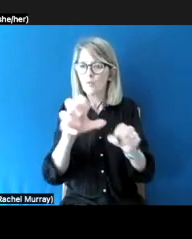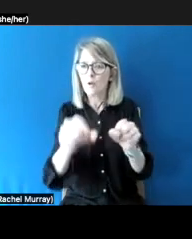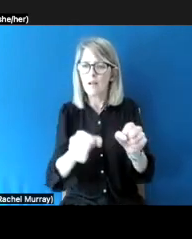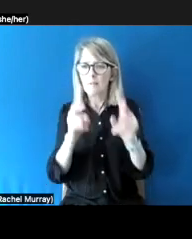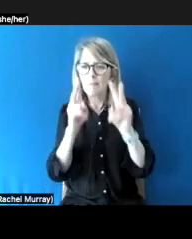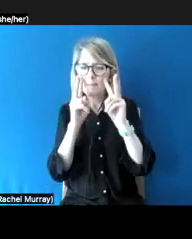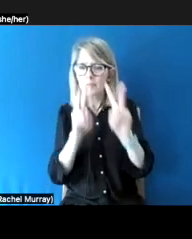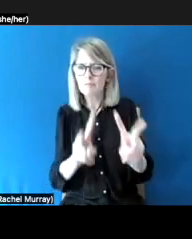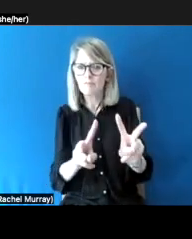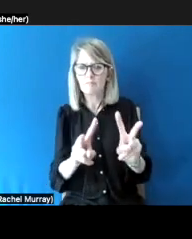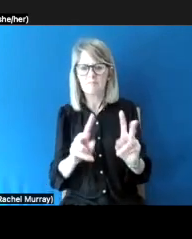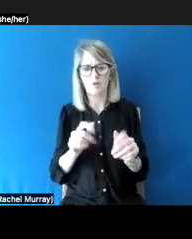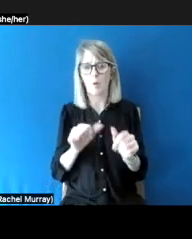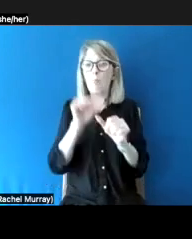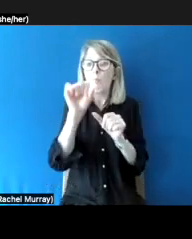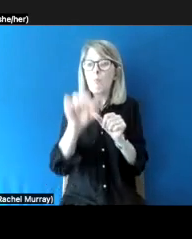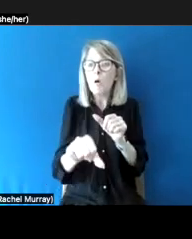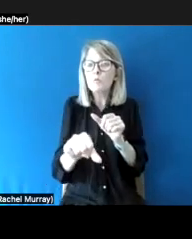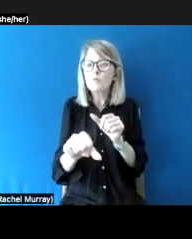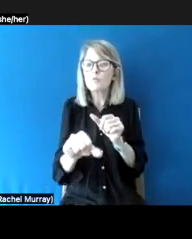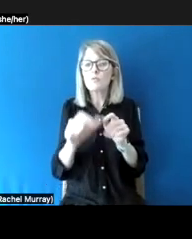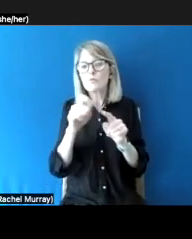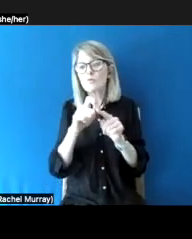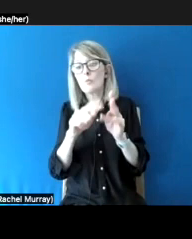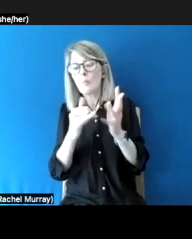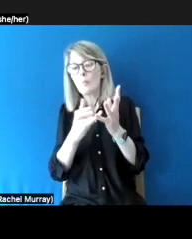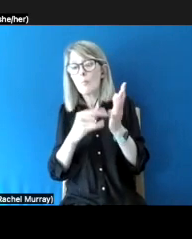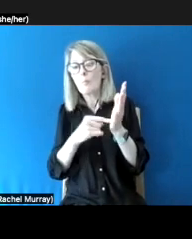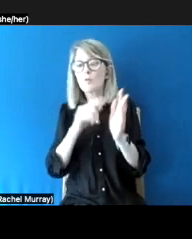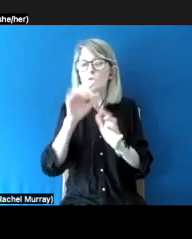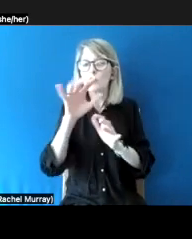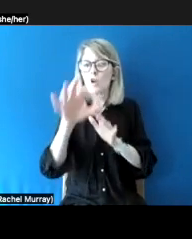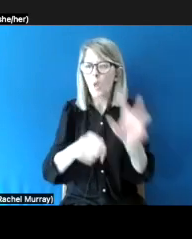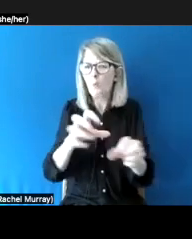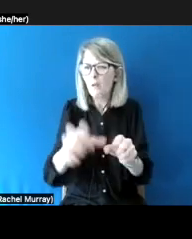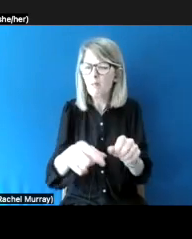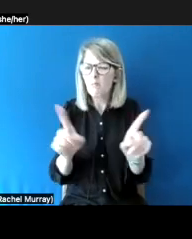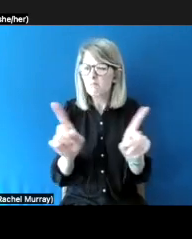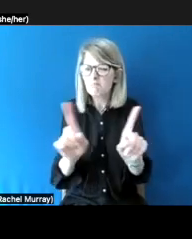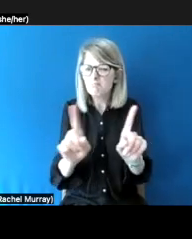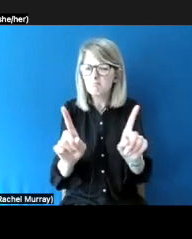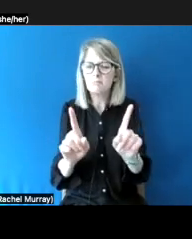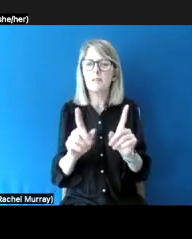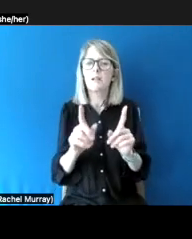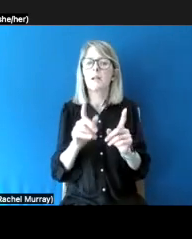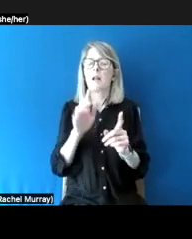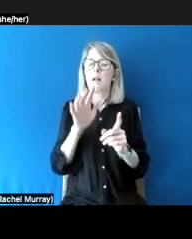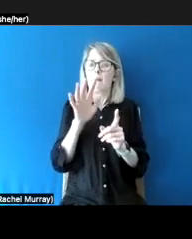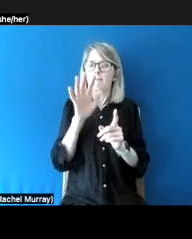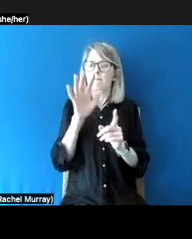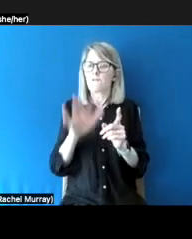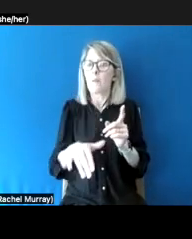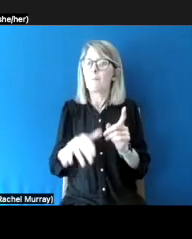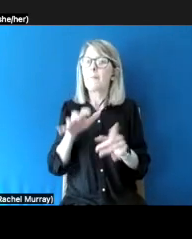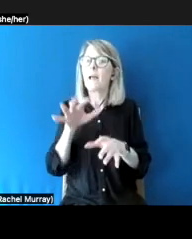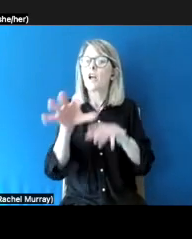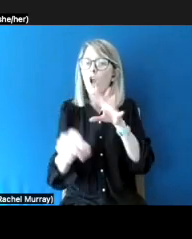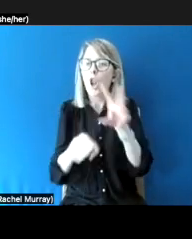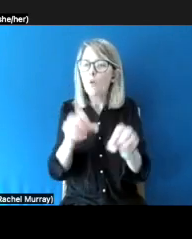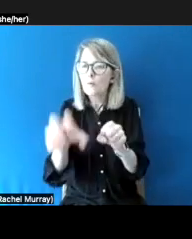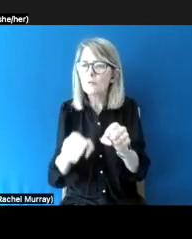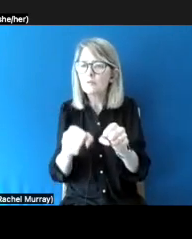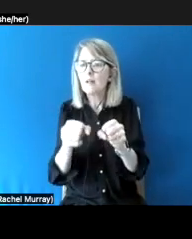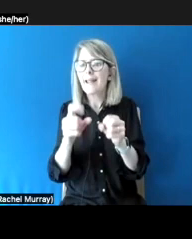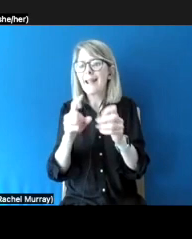is post-colonialism? So post-colonialism stems from the idea that colonialism and imperialism fostered